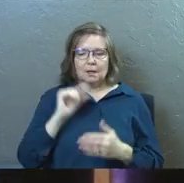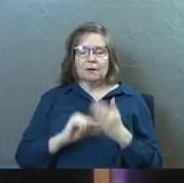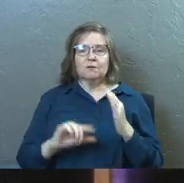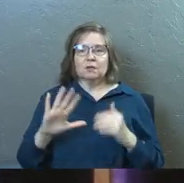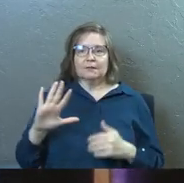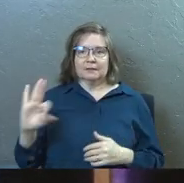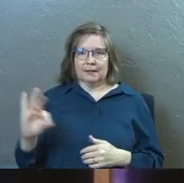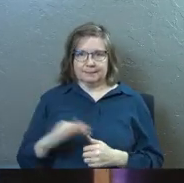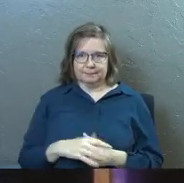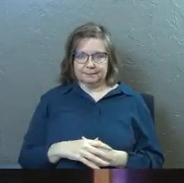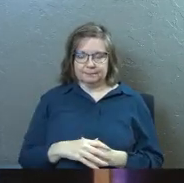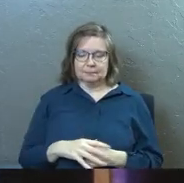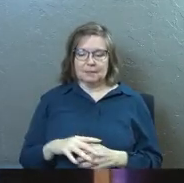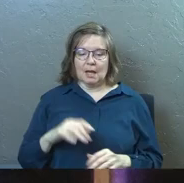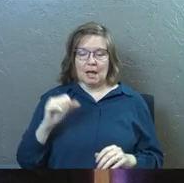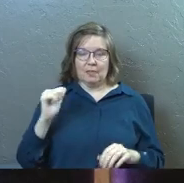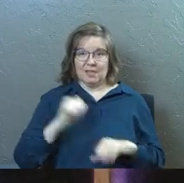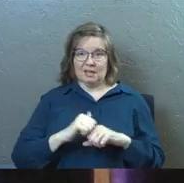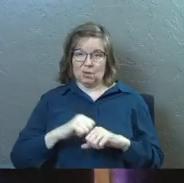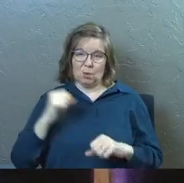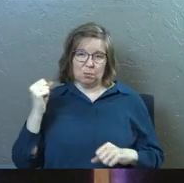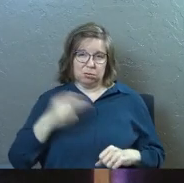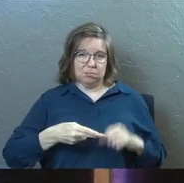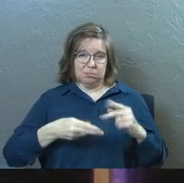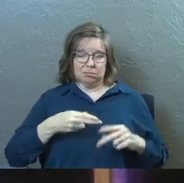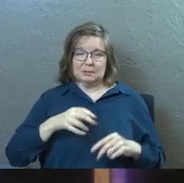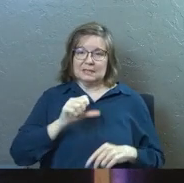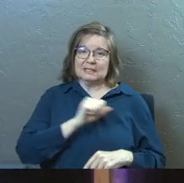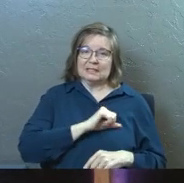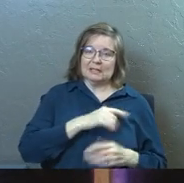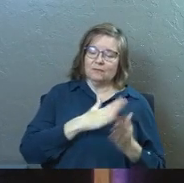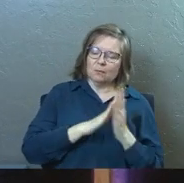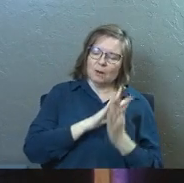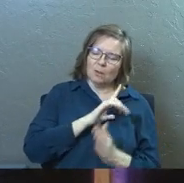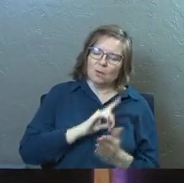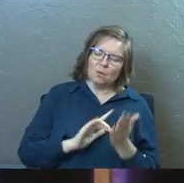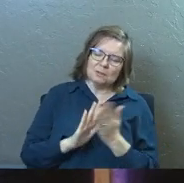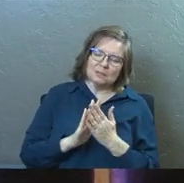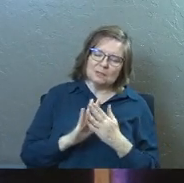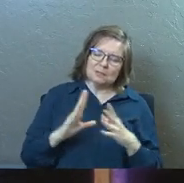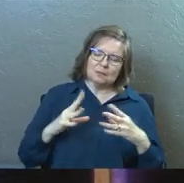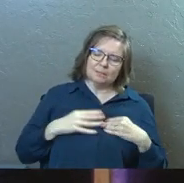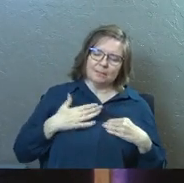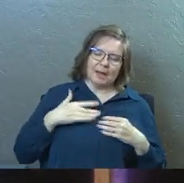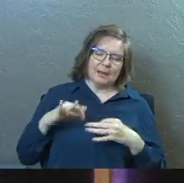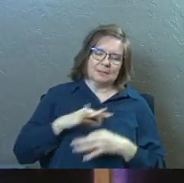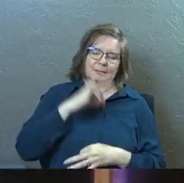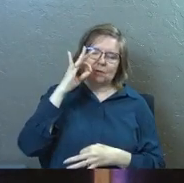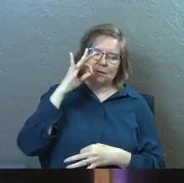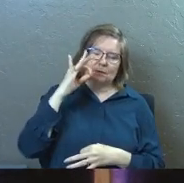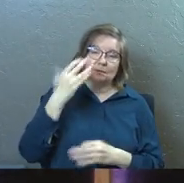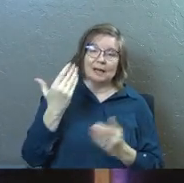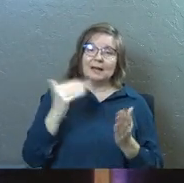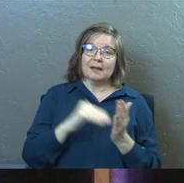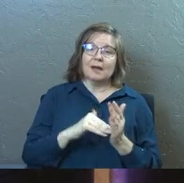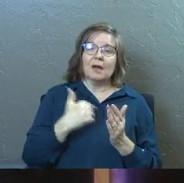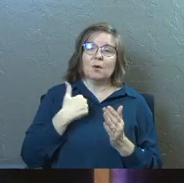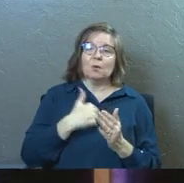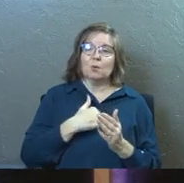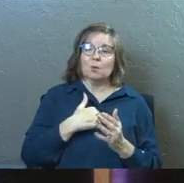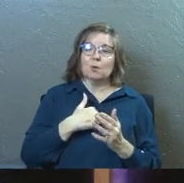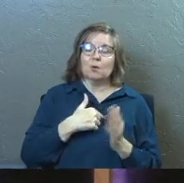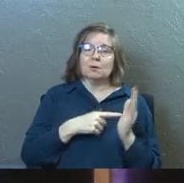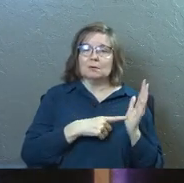Verse 59, as they stoned him, Stephen prayed, Lord Jesus, receive my spirit. Again,